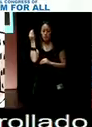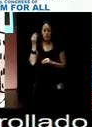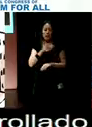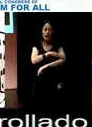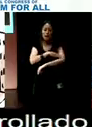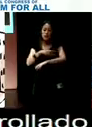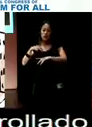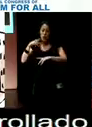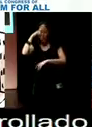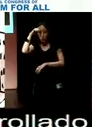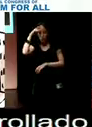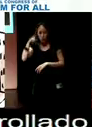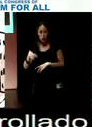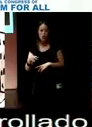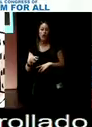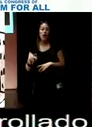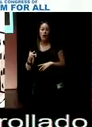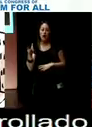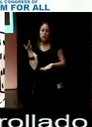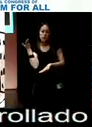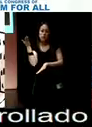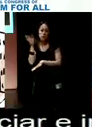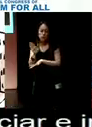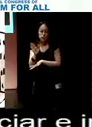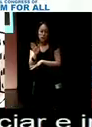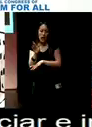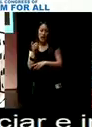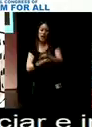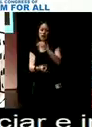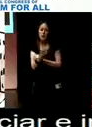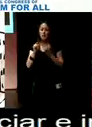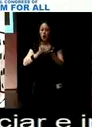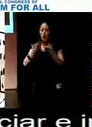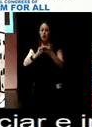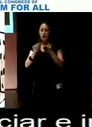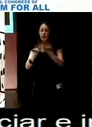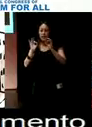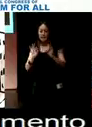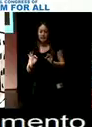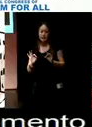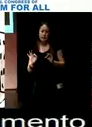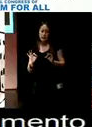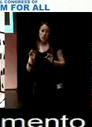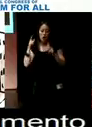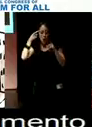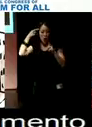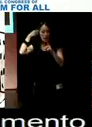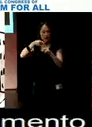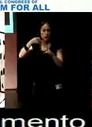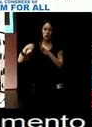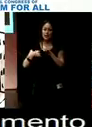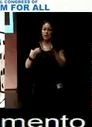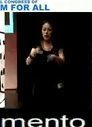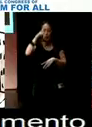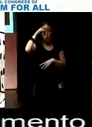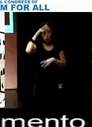programs. The Ministry of Culture has boosted the creation of an office to